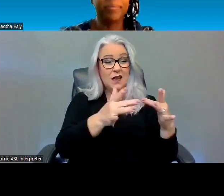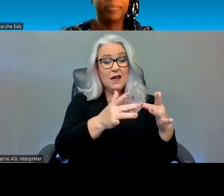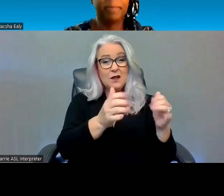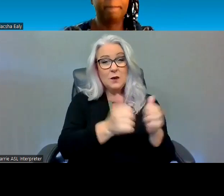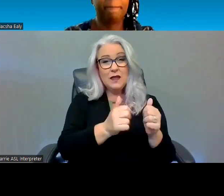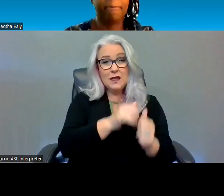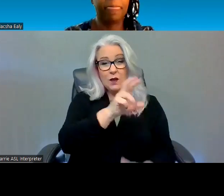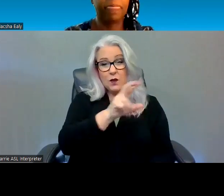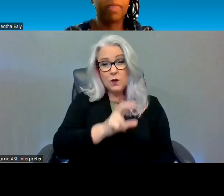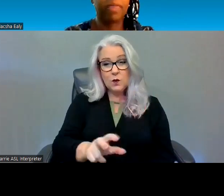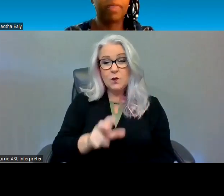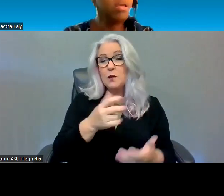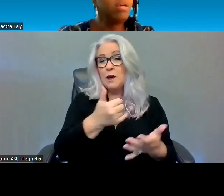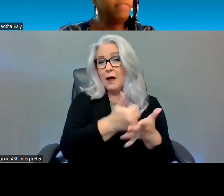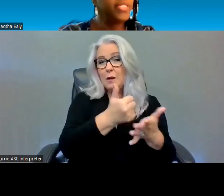Center.